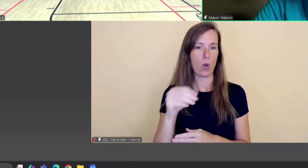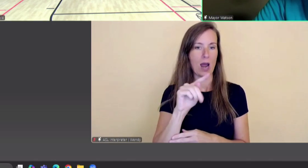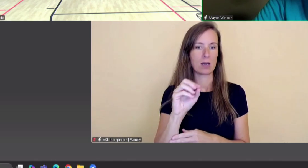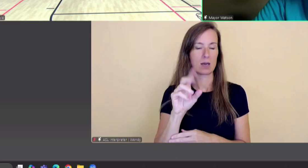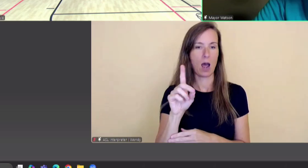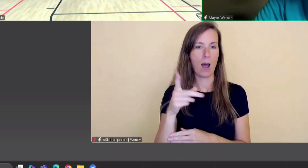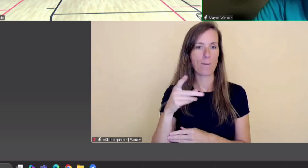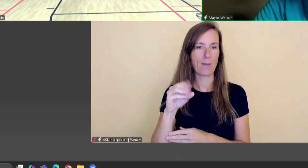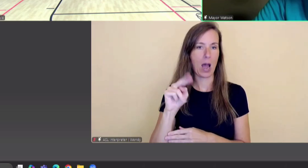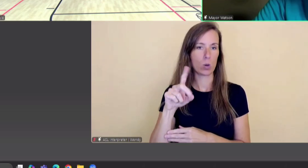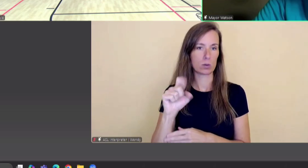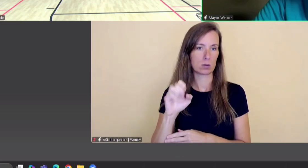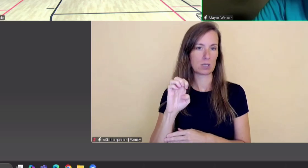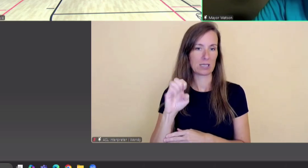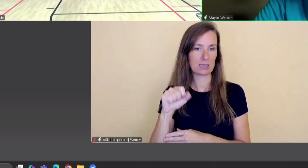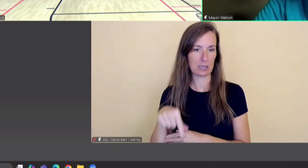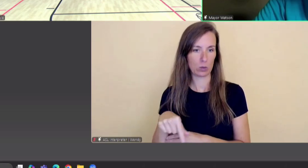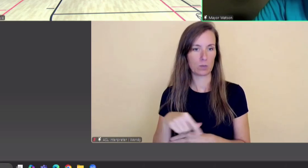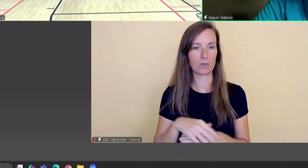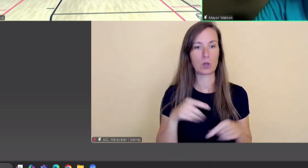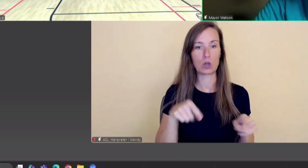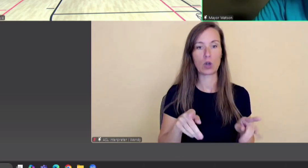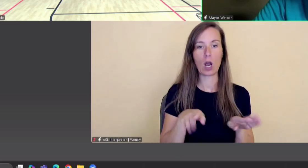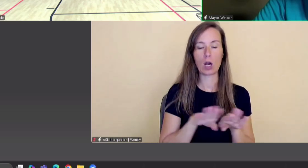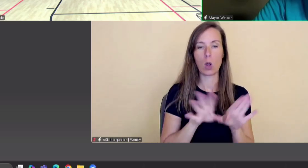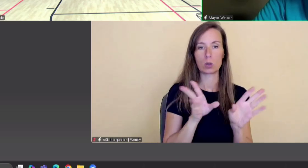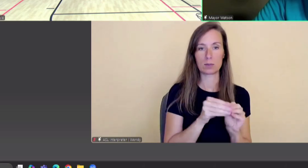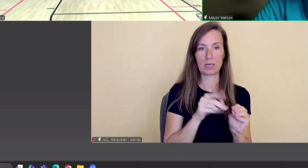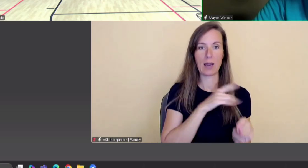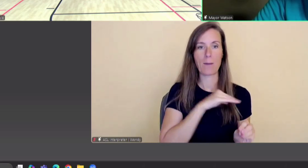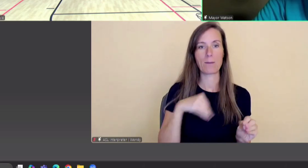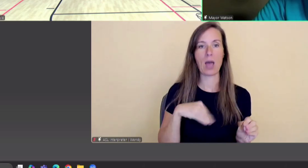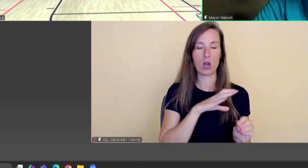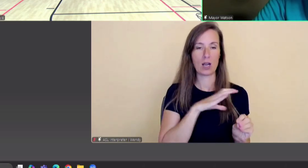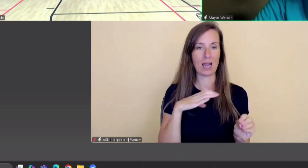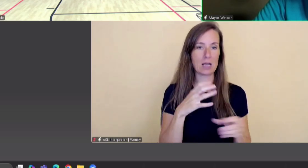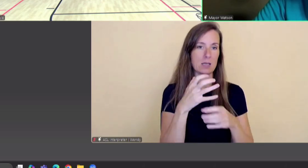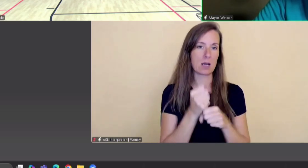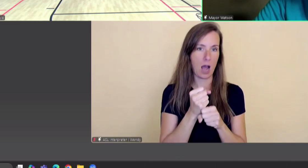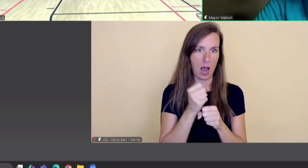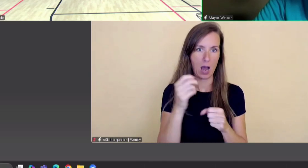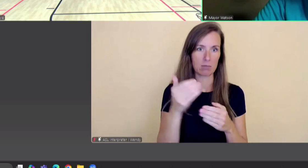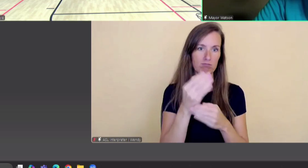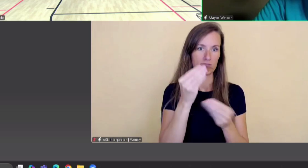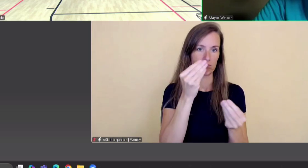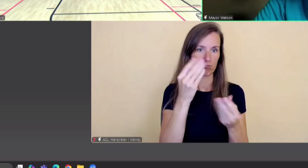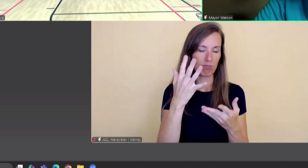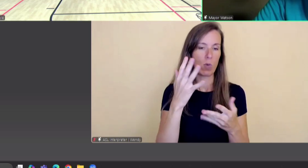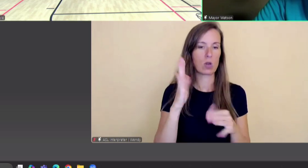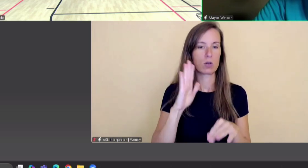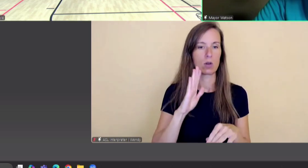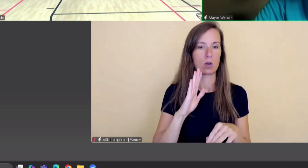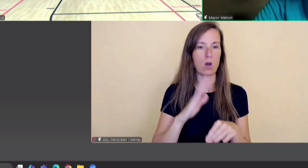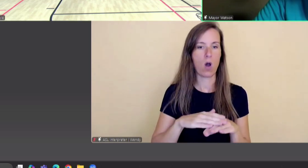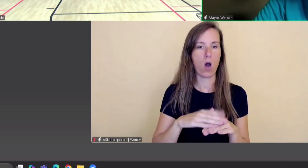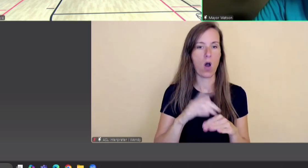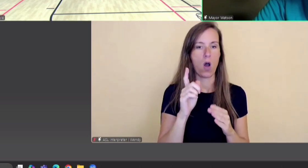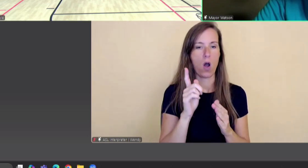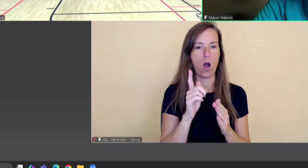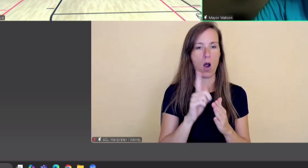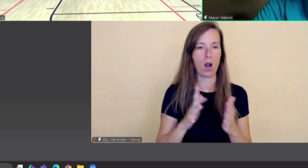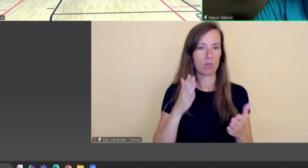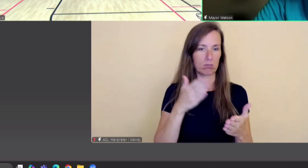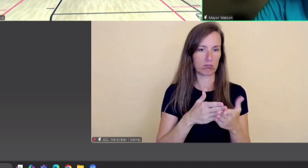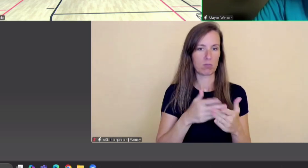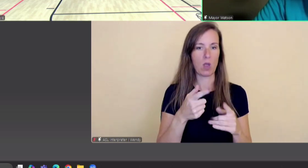During the closed session, the mayor and council received an update on pending litigation from Attorney Pounds and received advice from Attorneys Pound